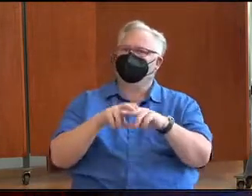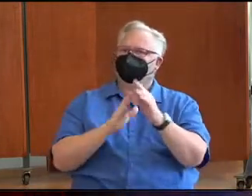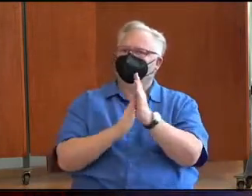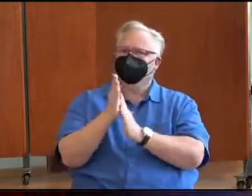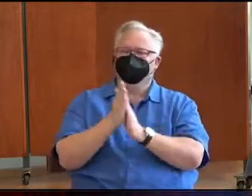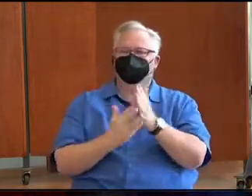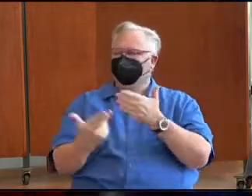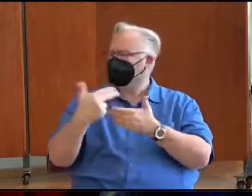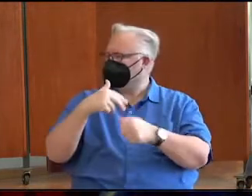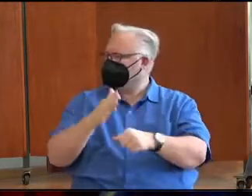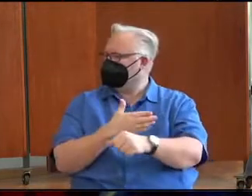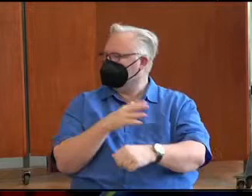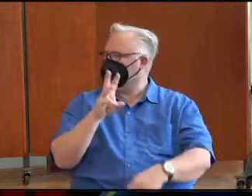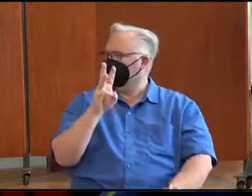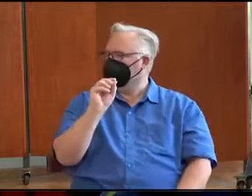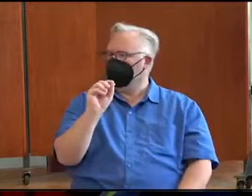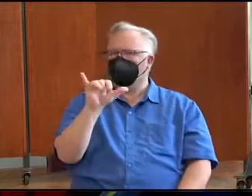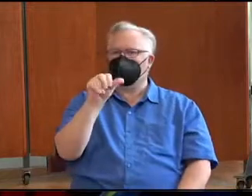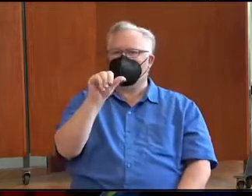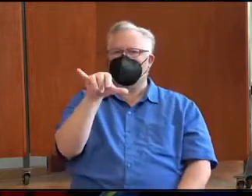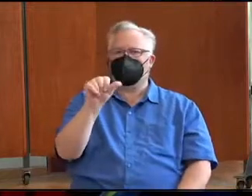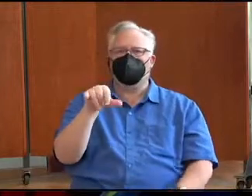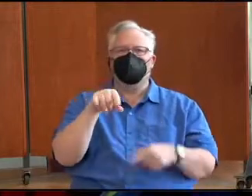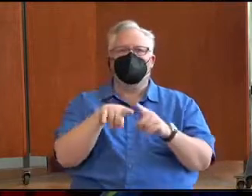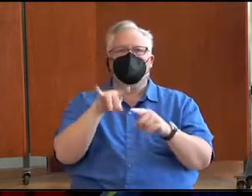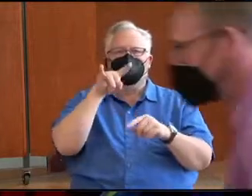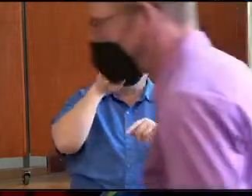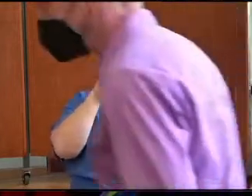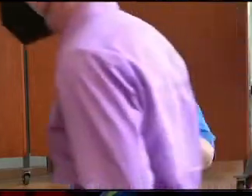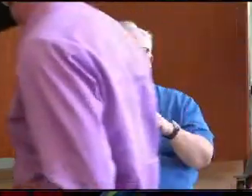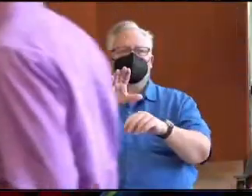our hymn, Wo Ya Ya, as our chalice choir makes their way up.